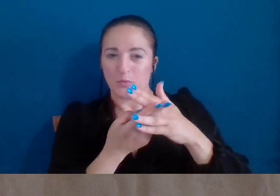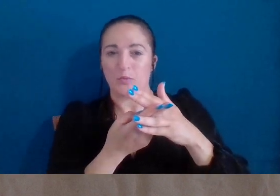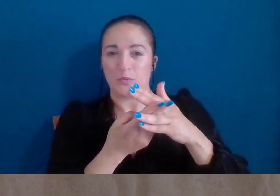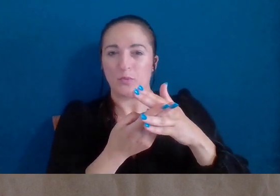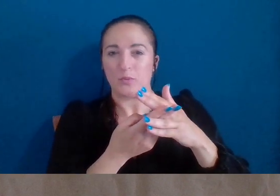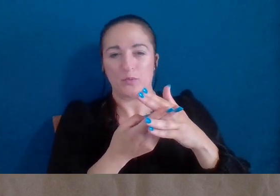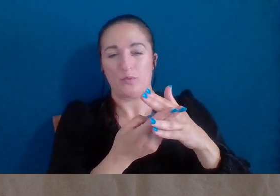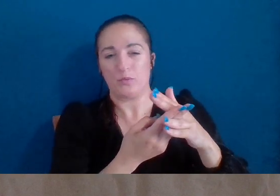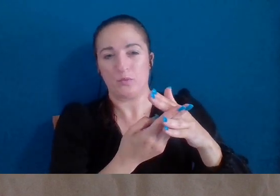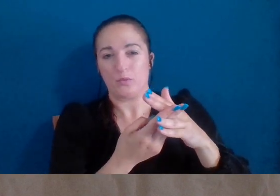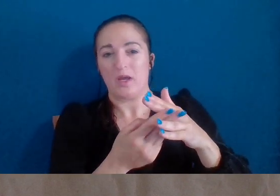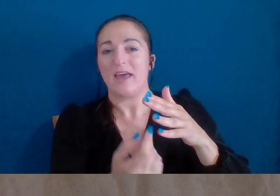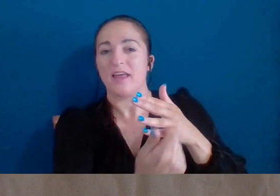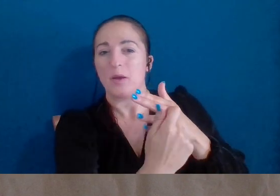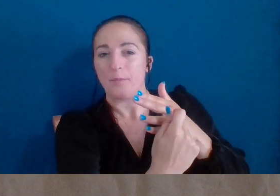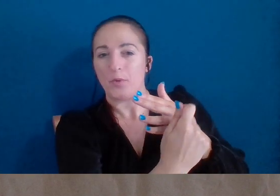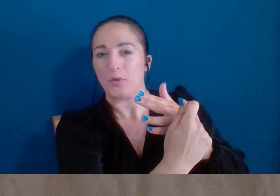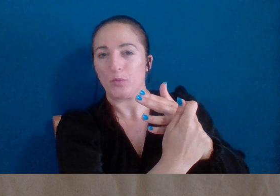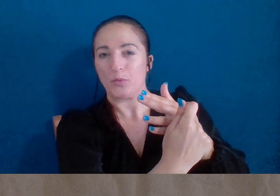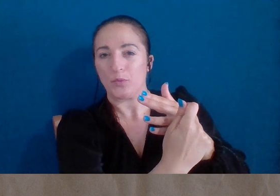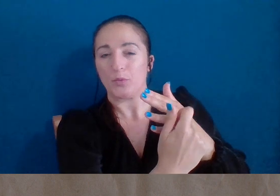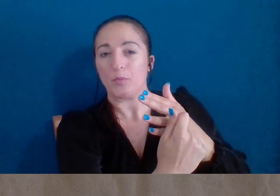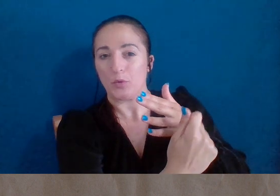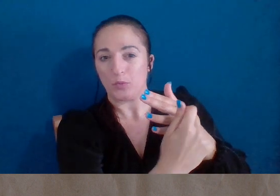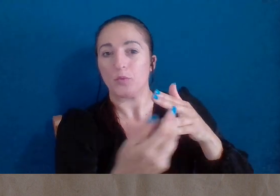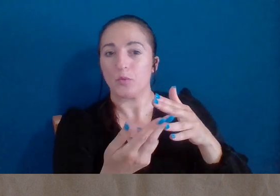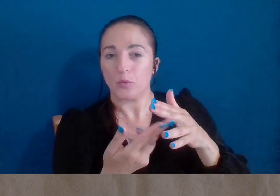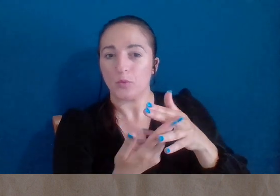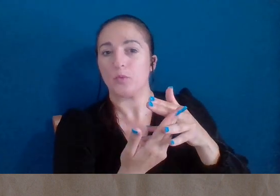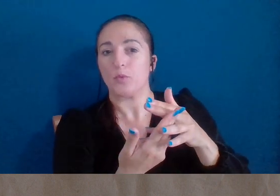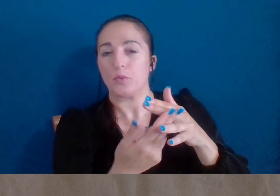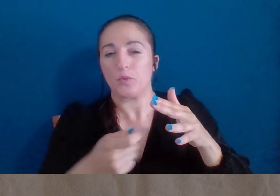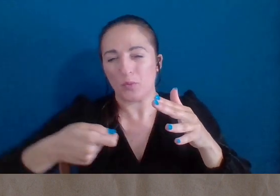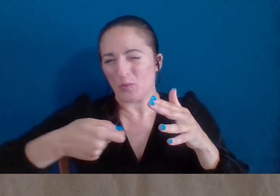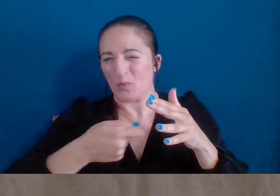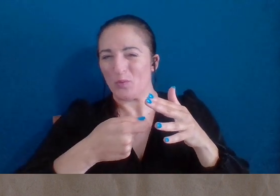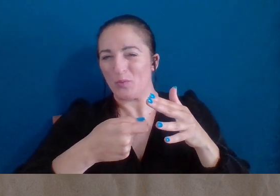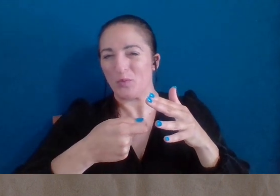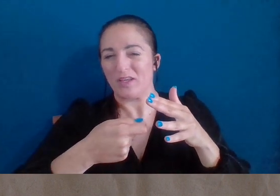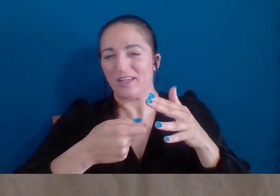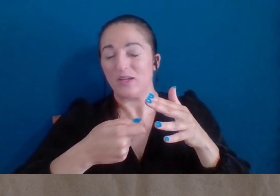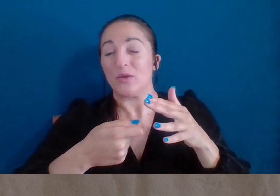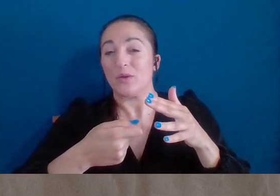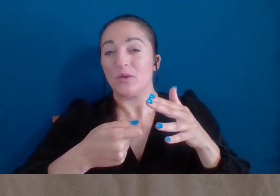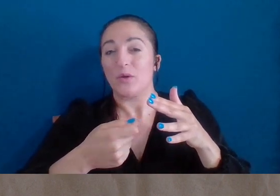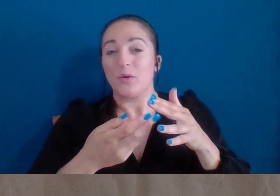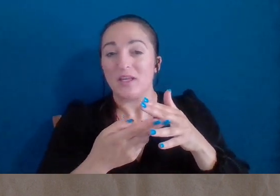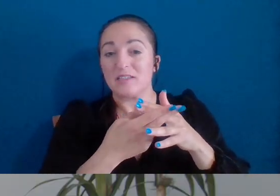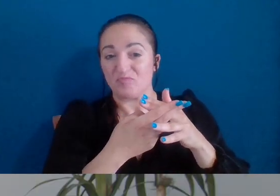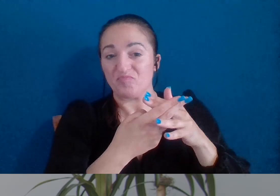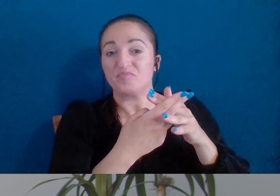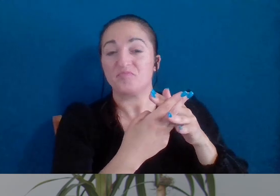like that. And then I pull it through the other side. So I want to pull it about